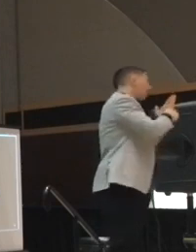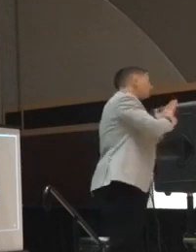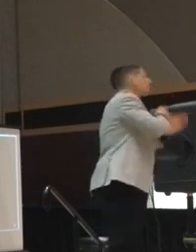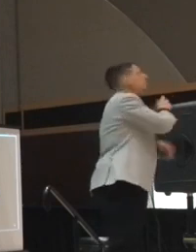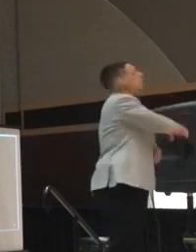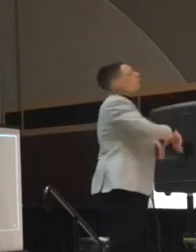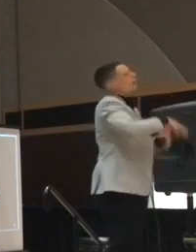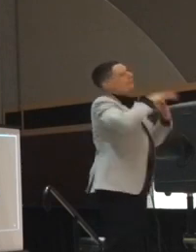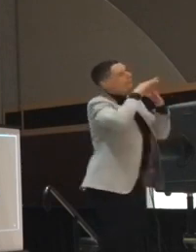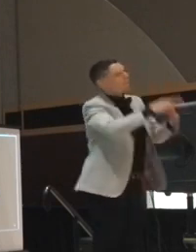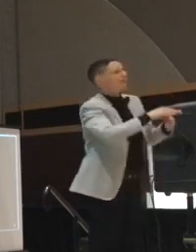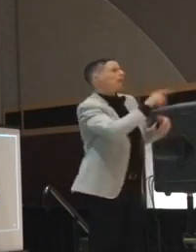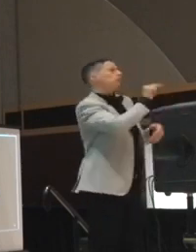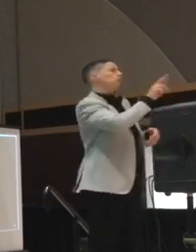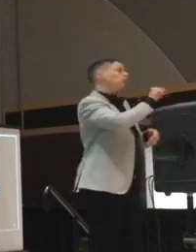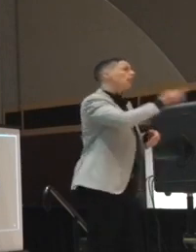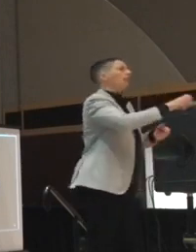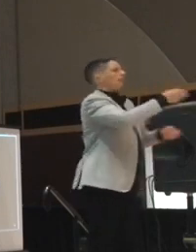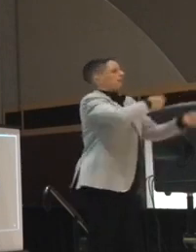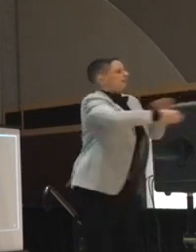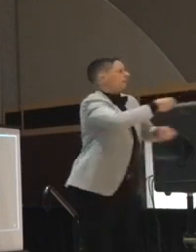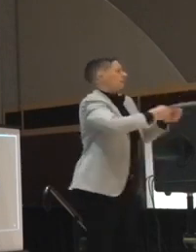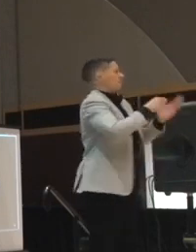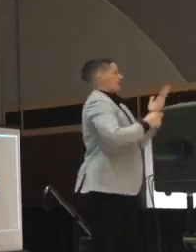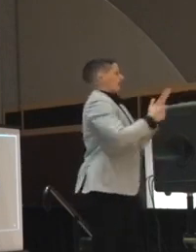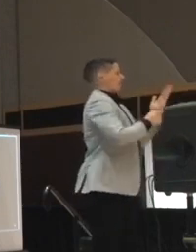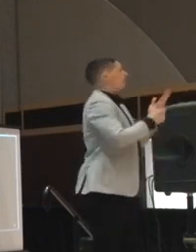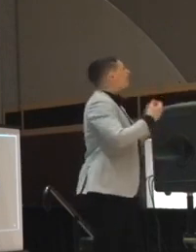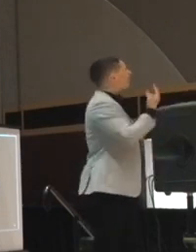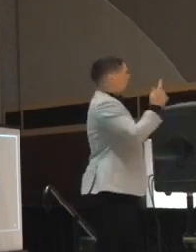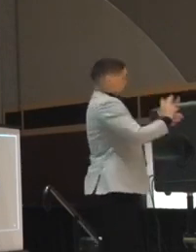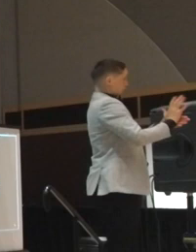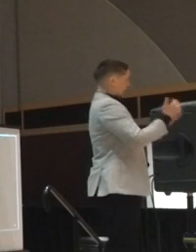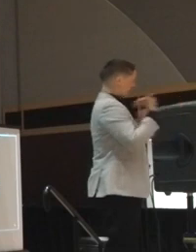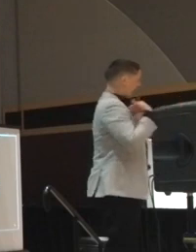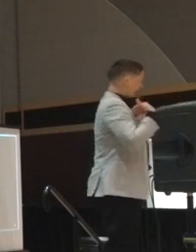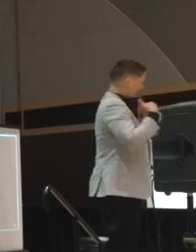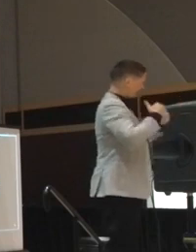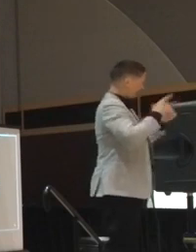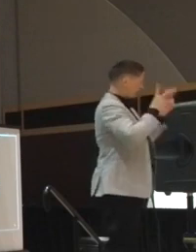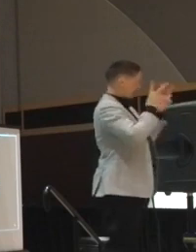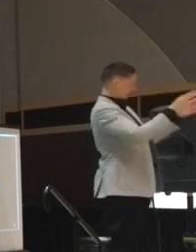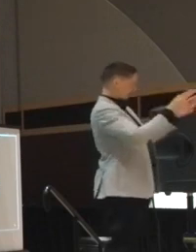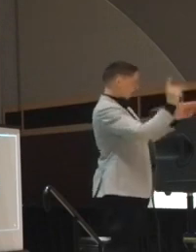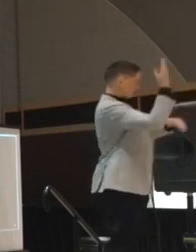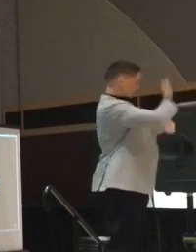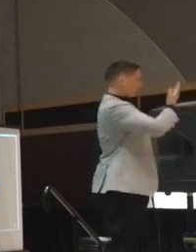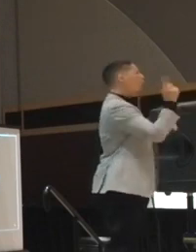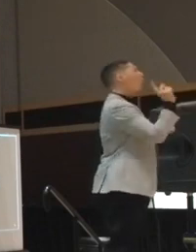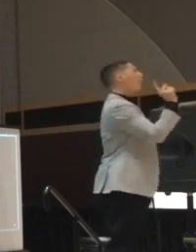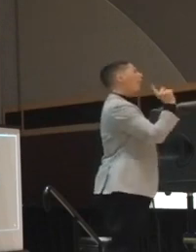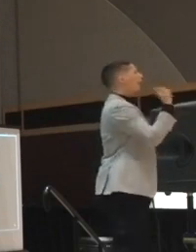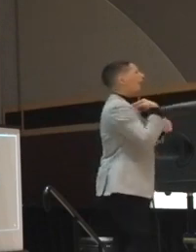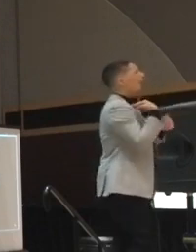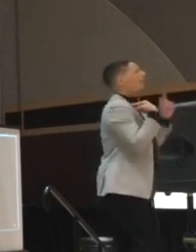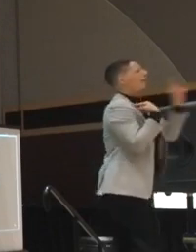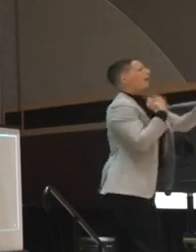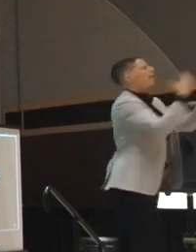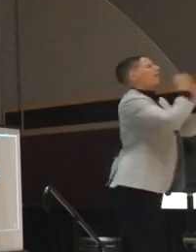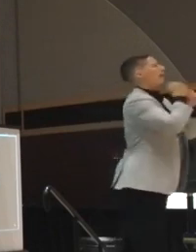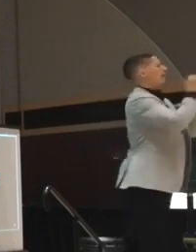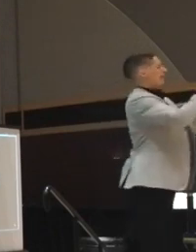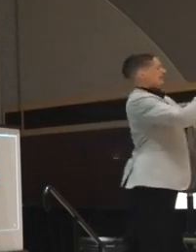magazine. And there's a scene in the movie where I go up and I get the editor's card, because I realized if I wrote for that magazine, that